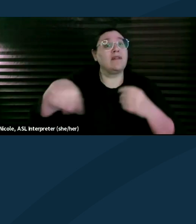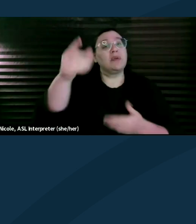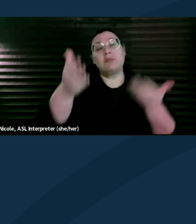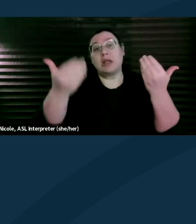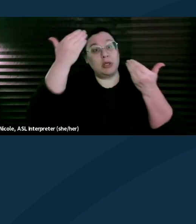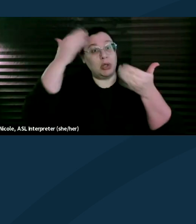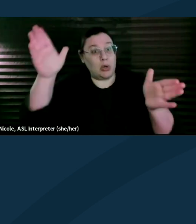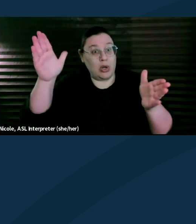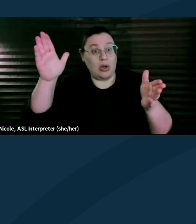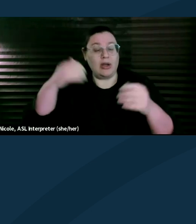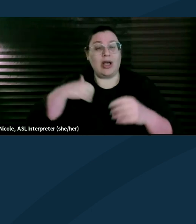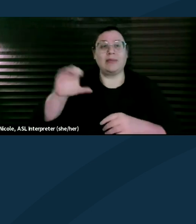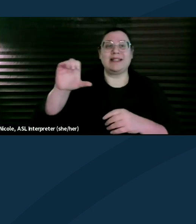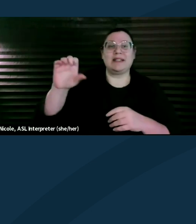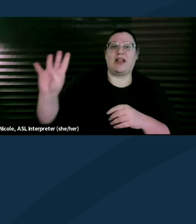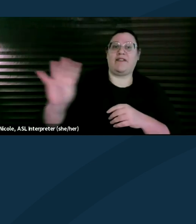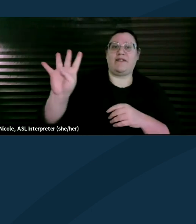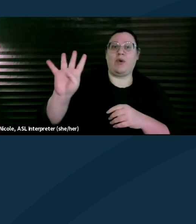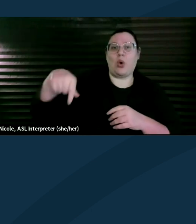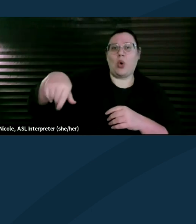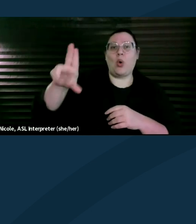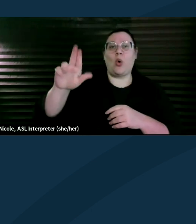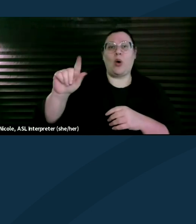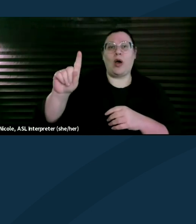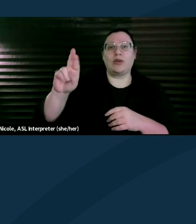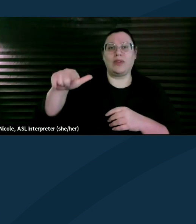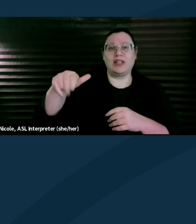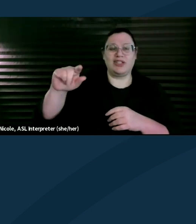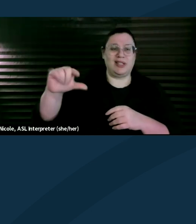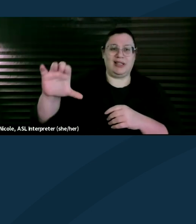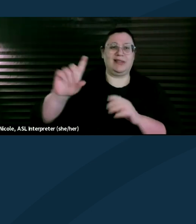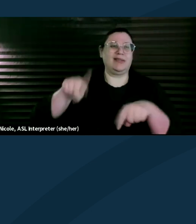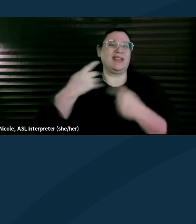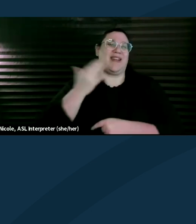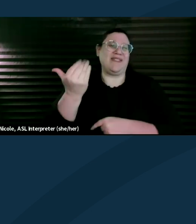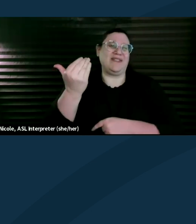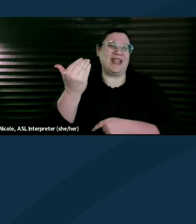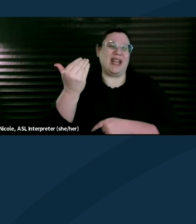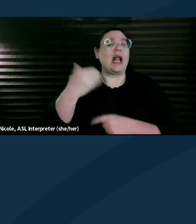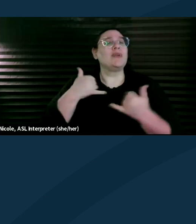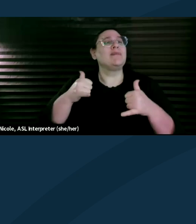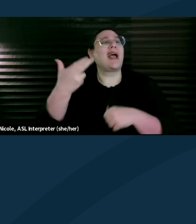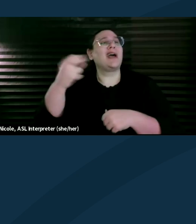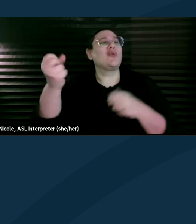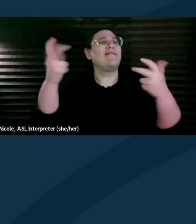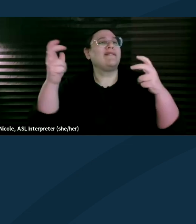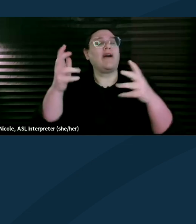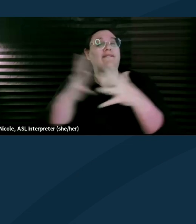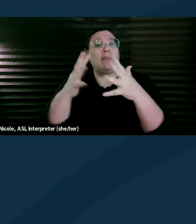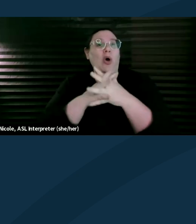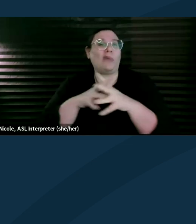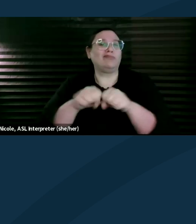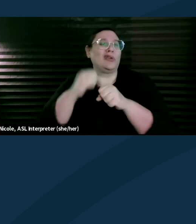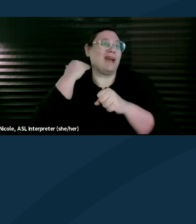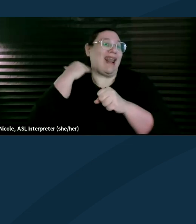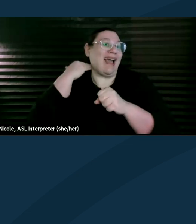but I'm a C4 quadriplegic since age 15, where I broke my neck playing high school football. I'm paralyzed from the